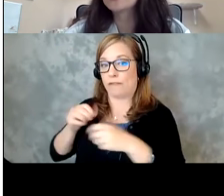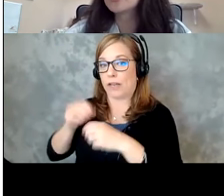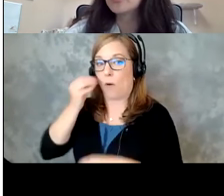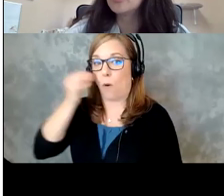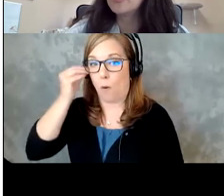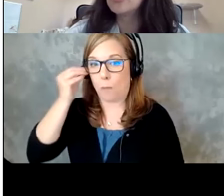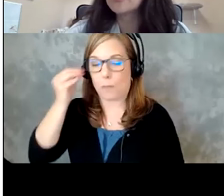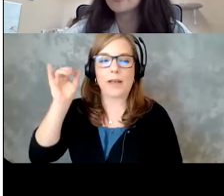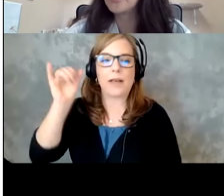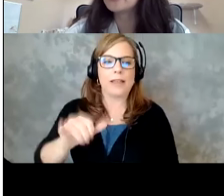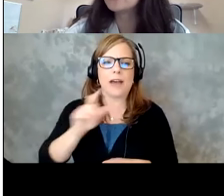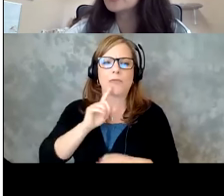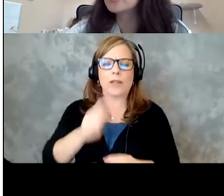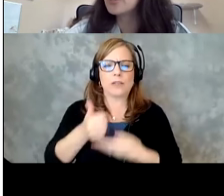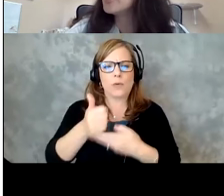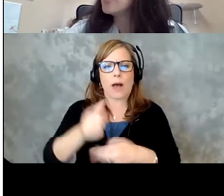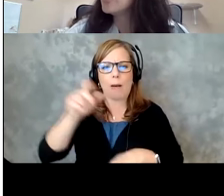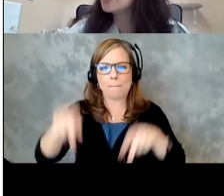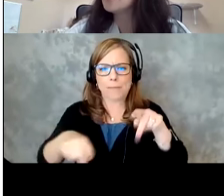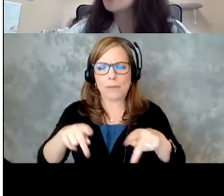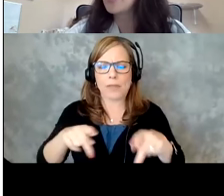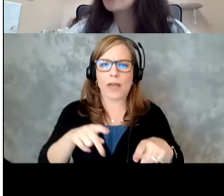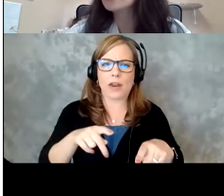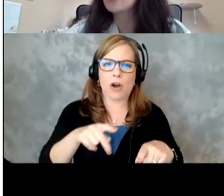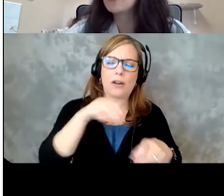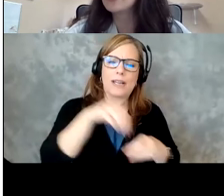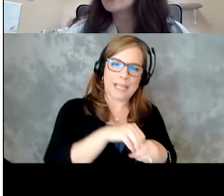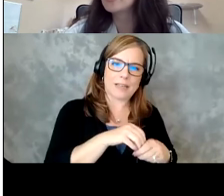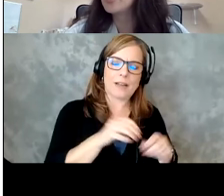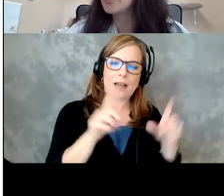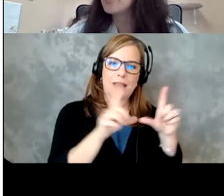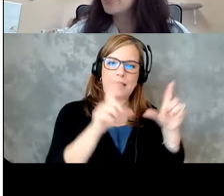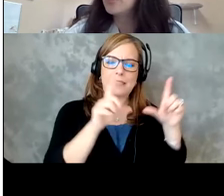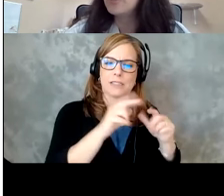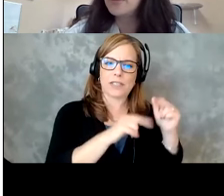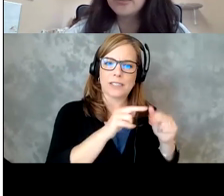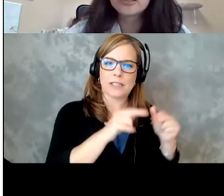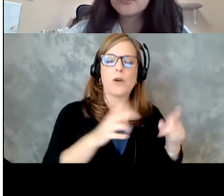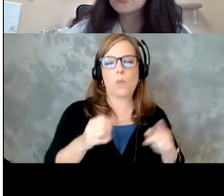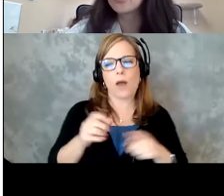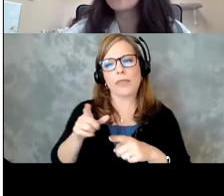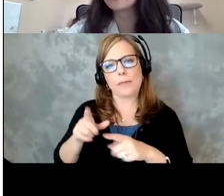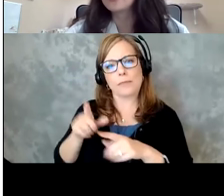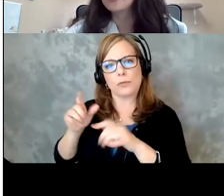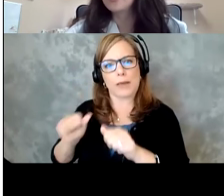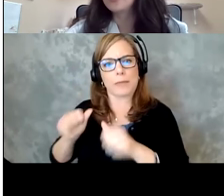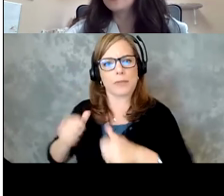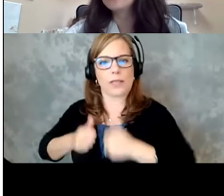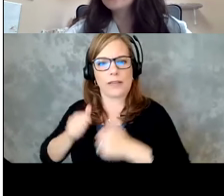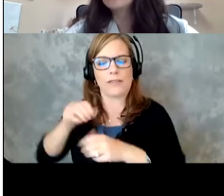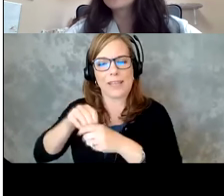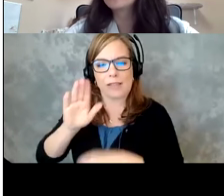is really to help transition individuals from a licensed facility to keep them housed at home or in the community. And this service will